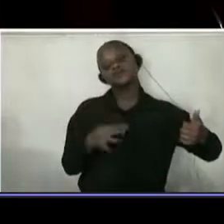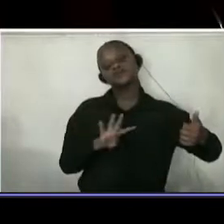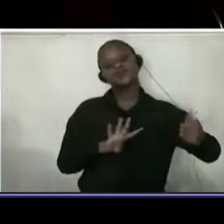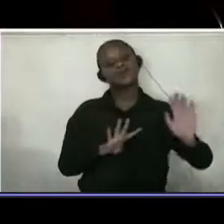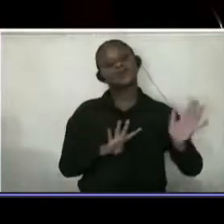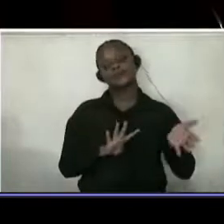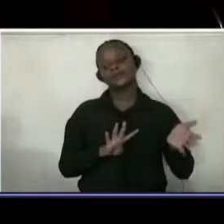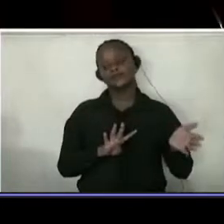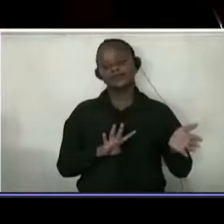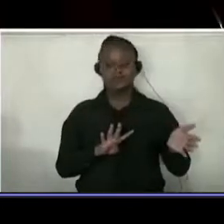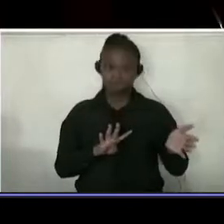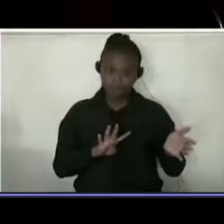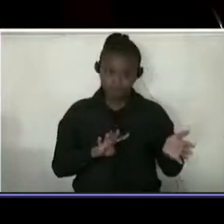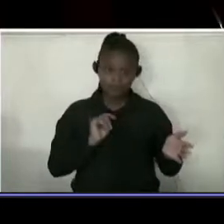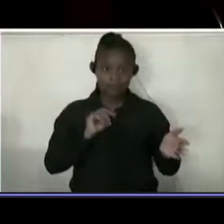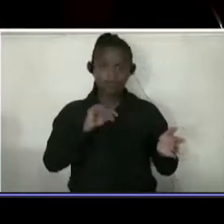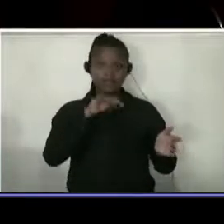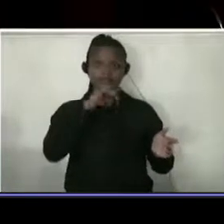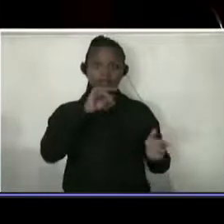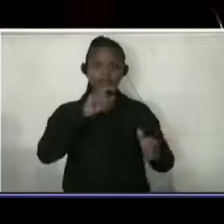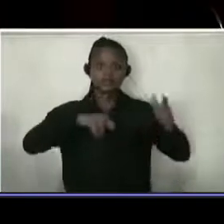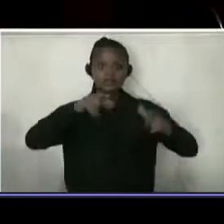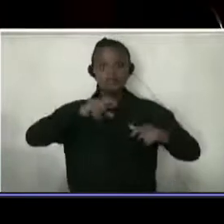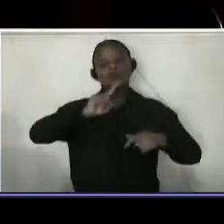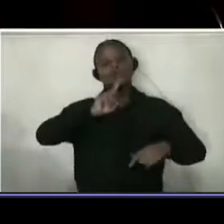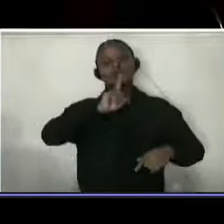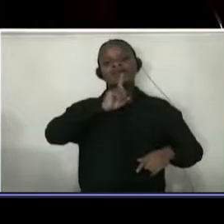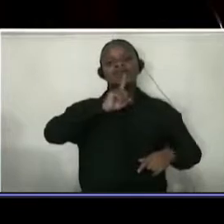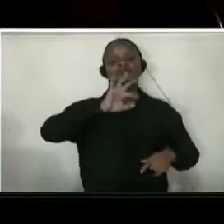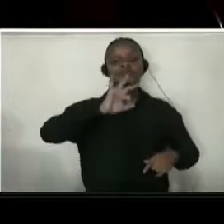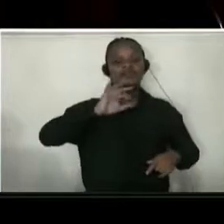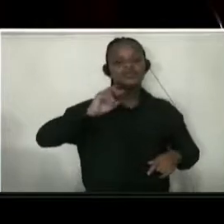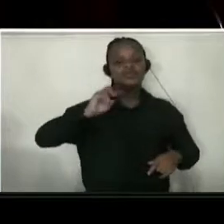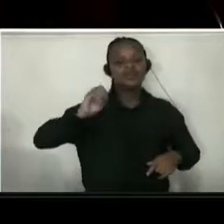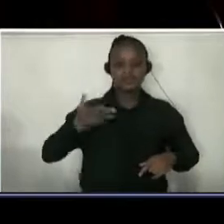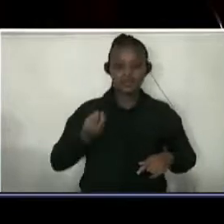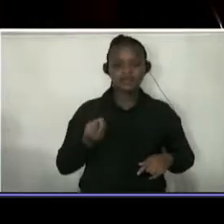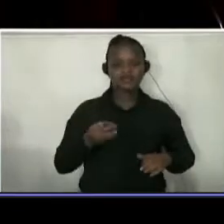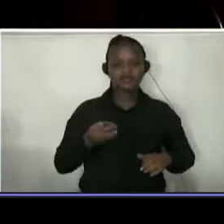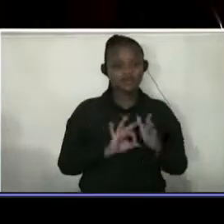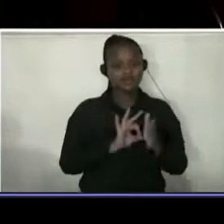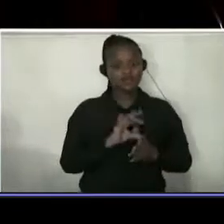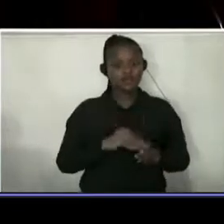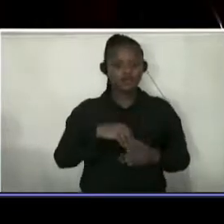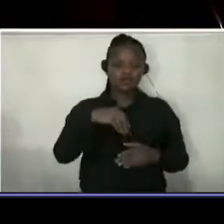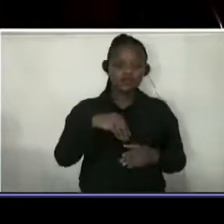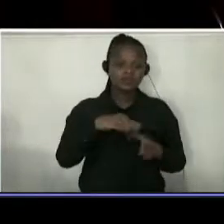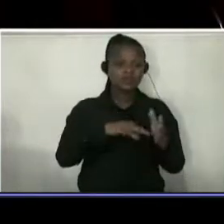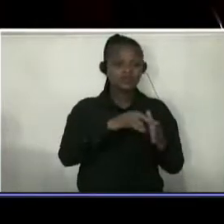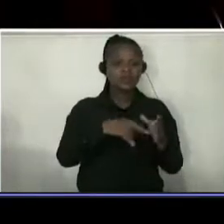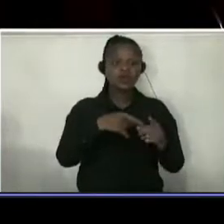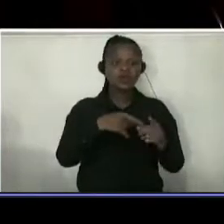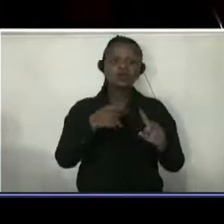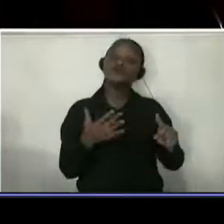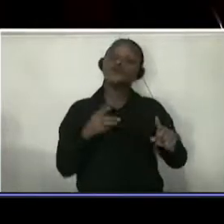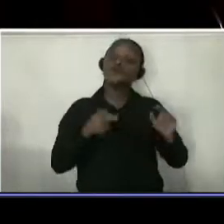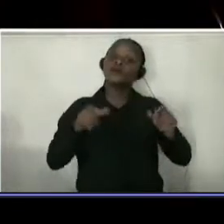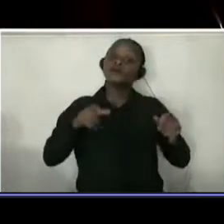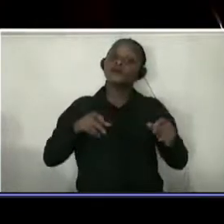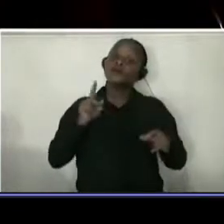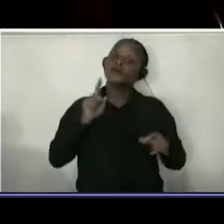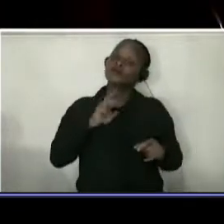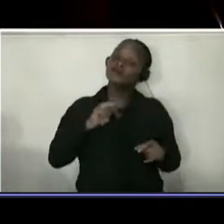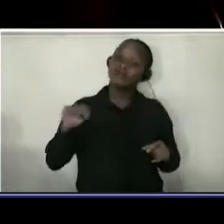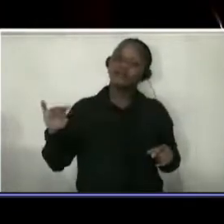mere 1,300 votes out of a voter's roll of millions. These parties with a few thousand votes become the